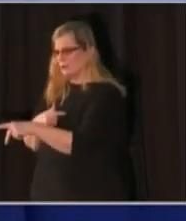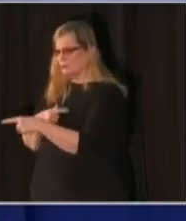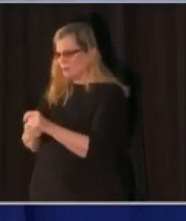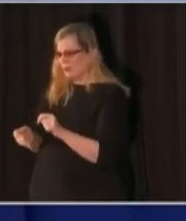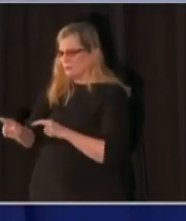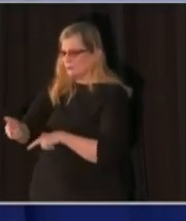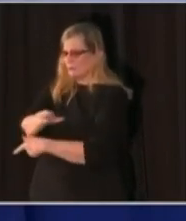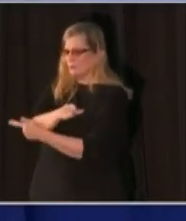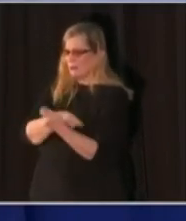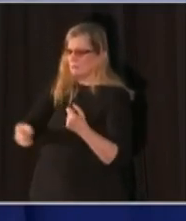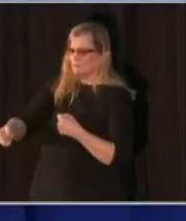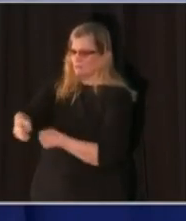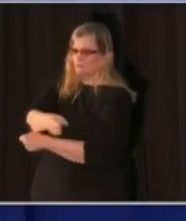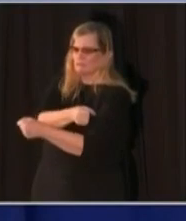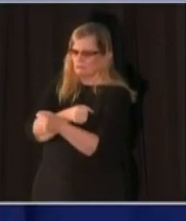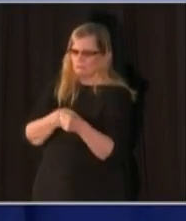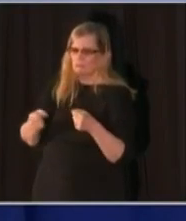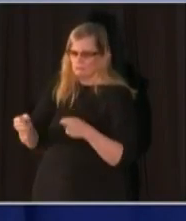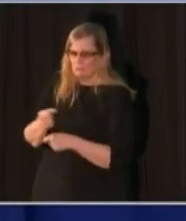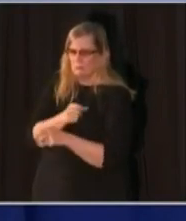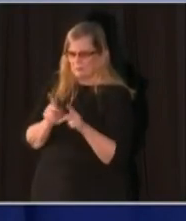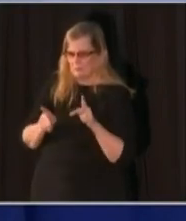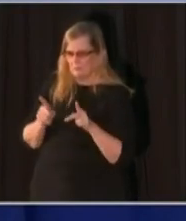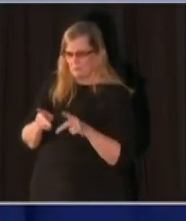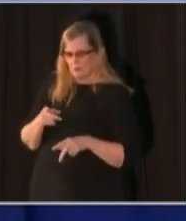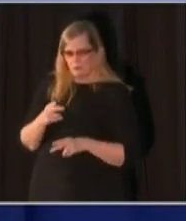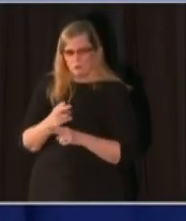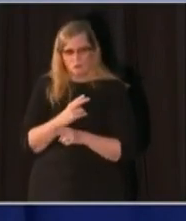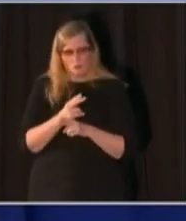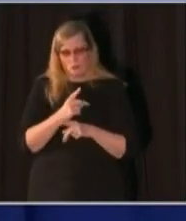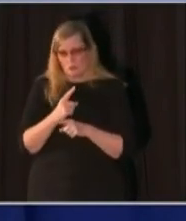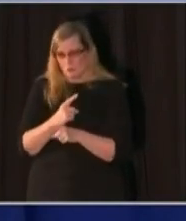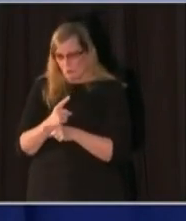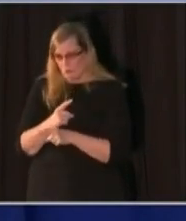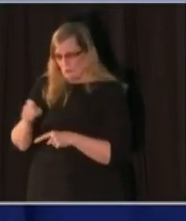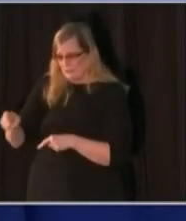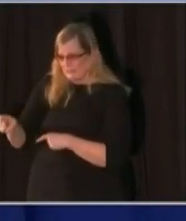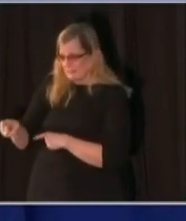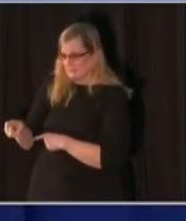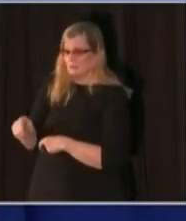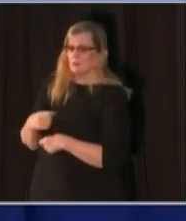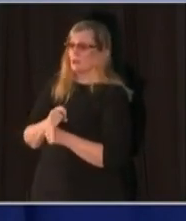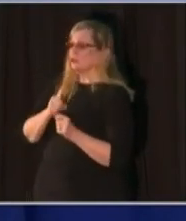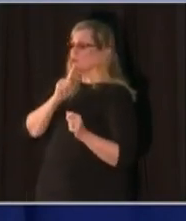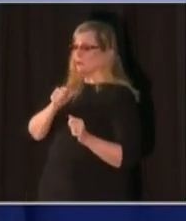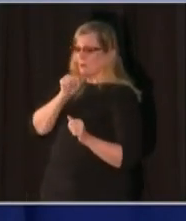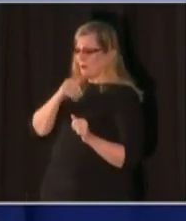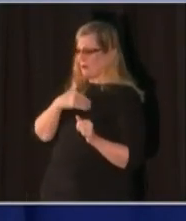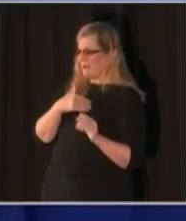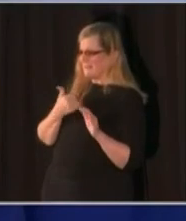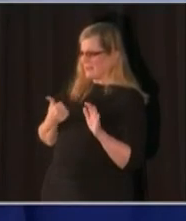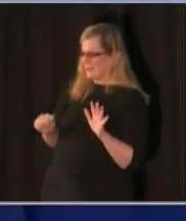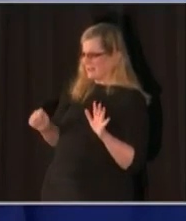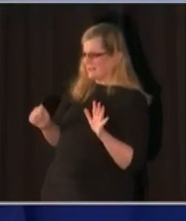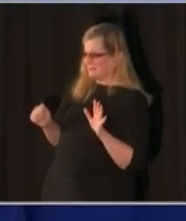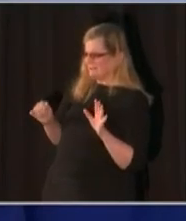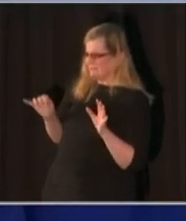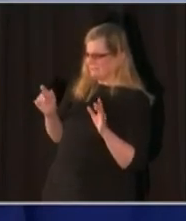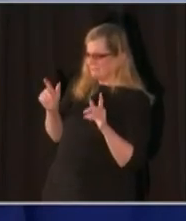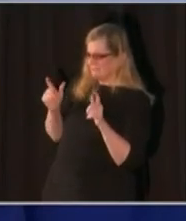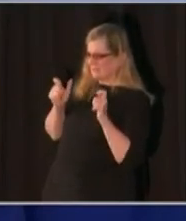them diligently as we can to ensure that we don't get a large spread within